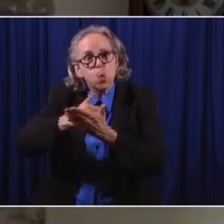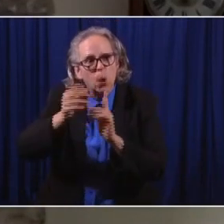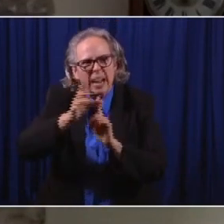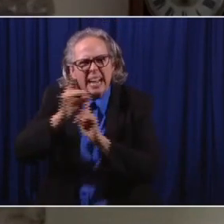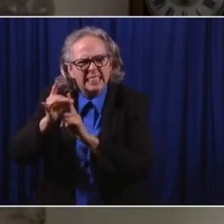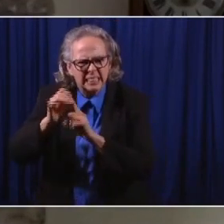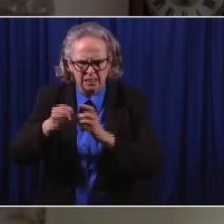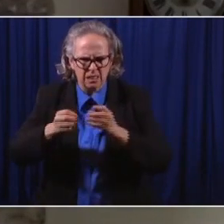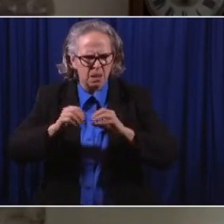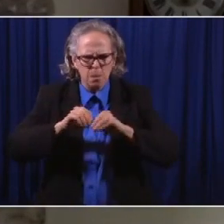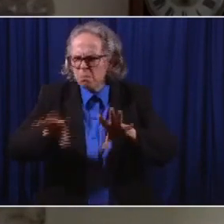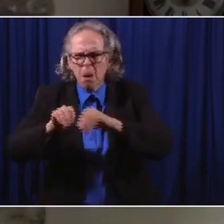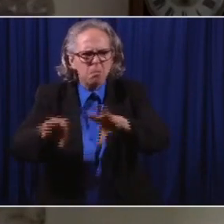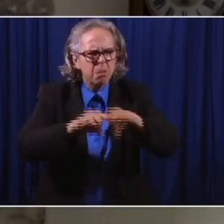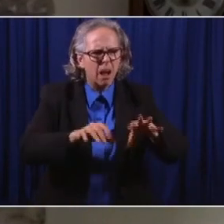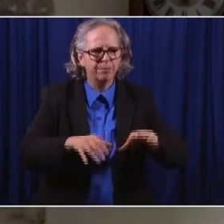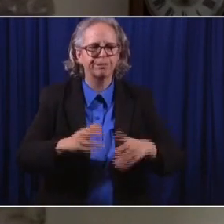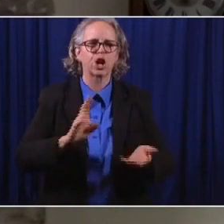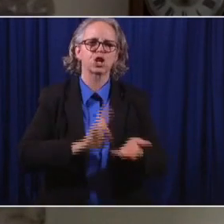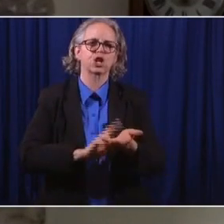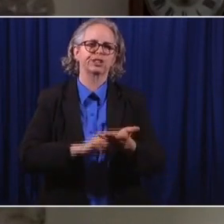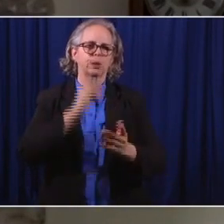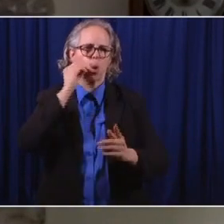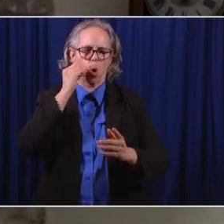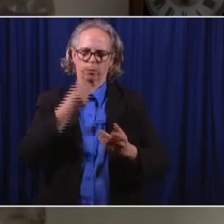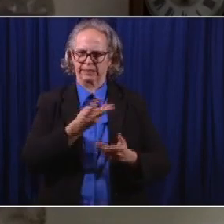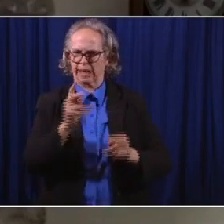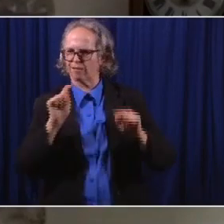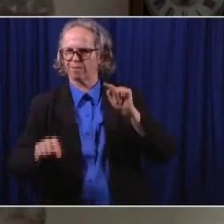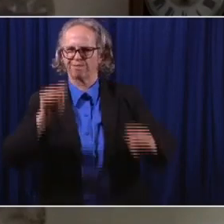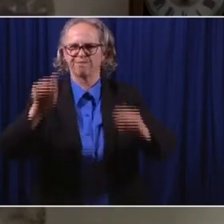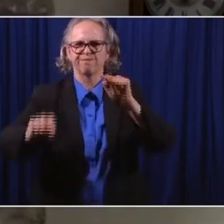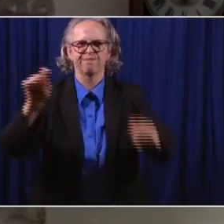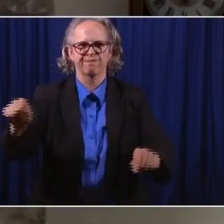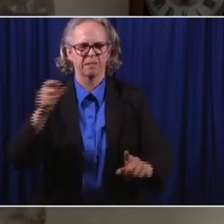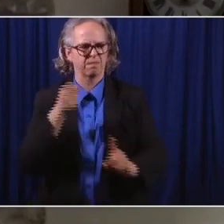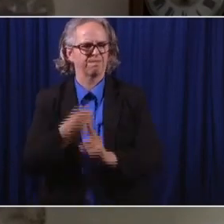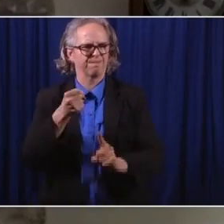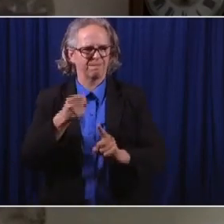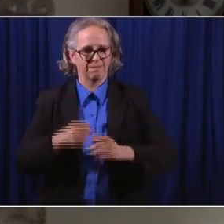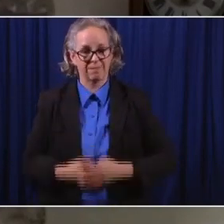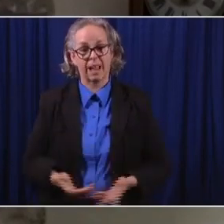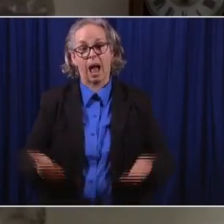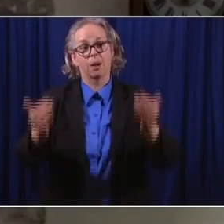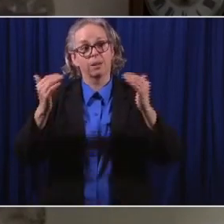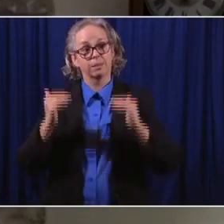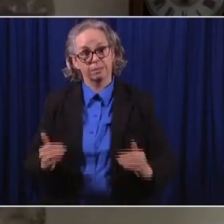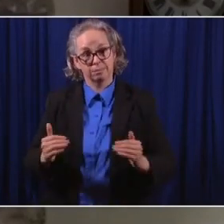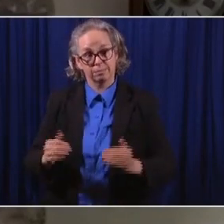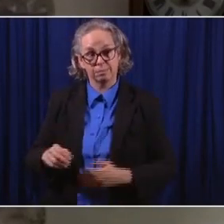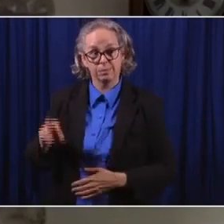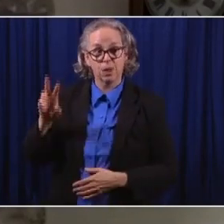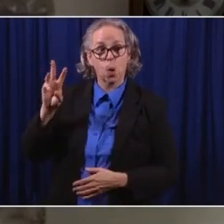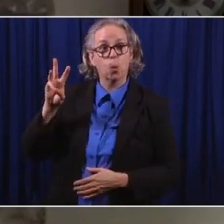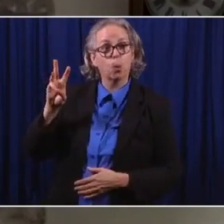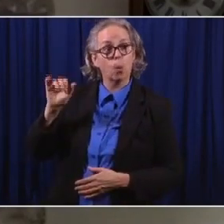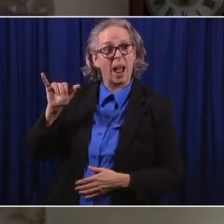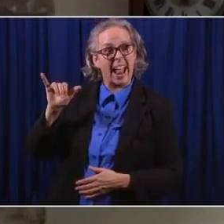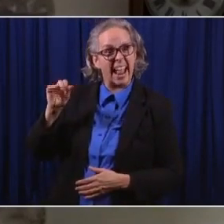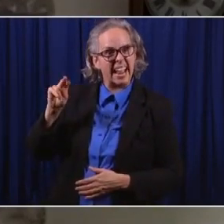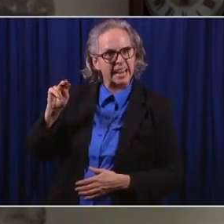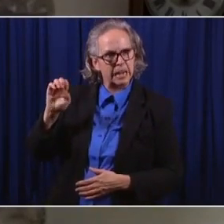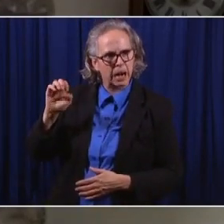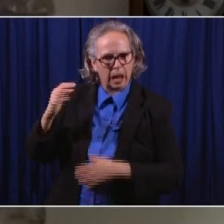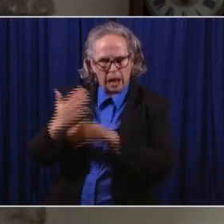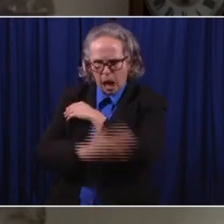health department officials are, in fact, monitoring. Wayne County is red for the first time this week. Cases